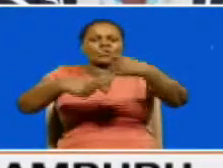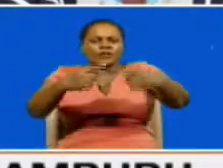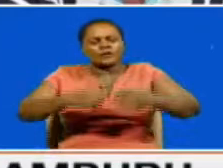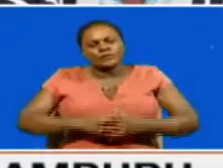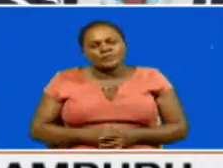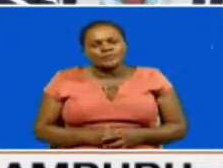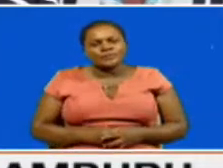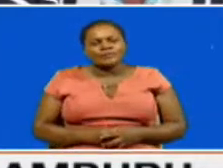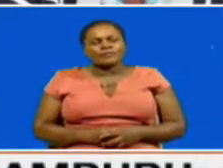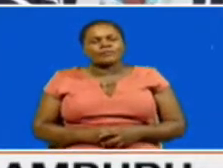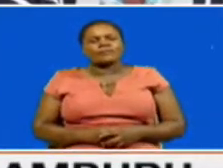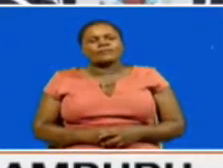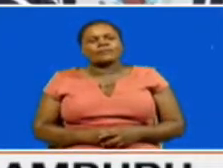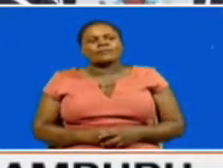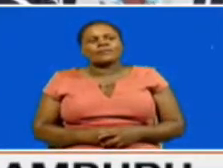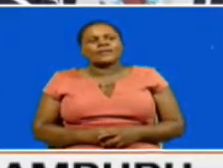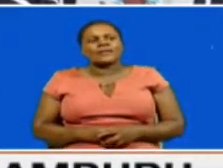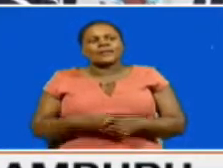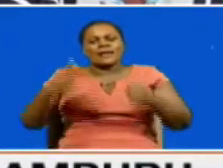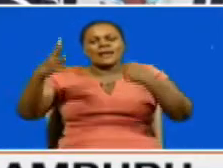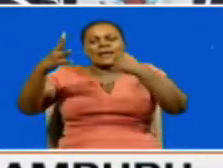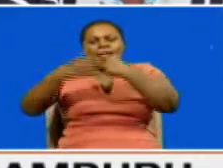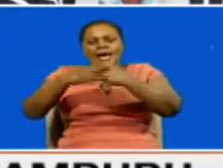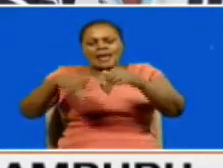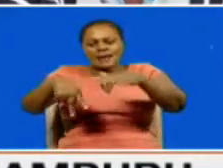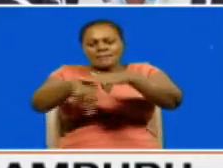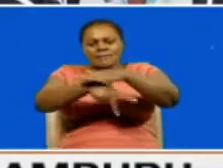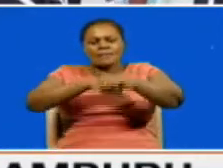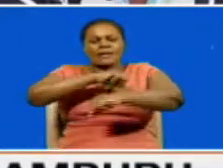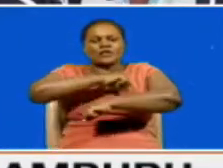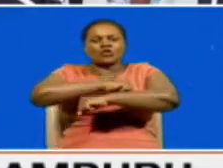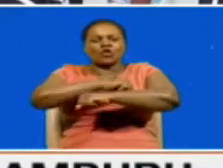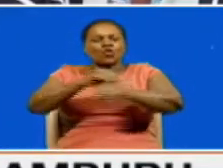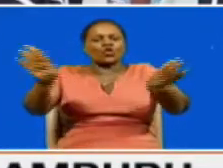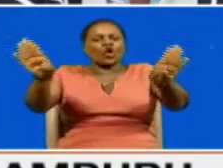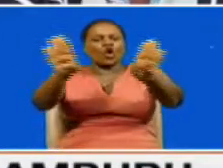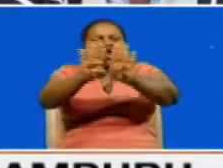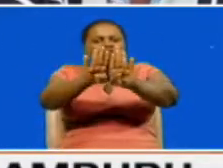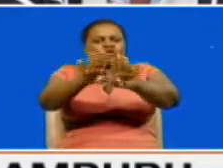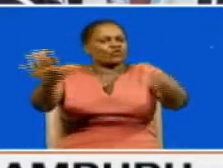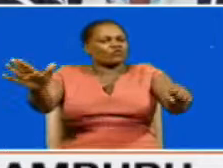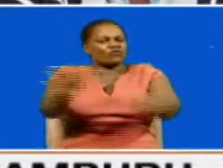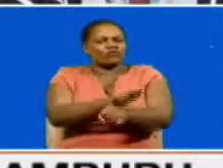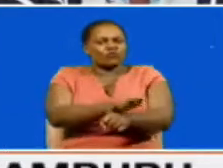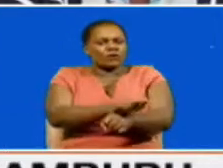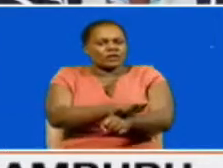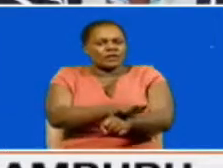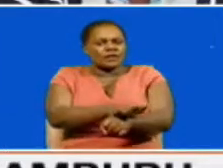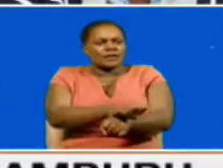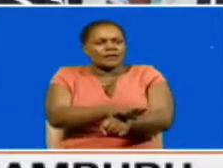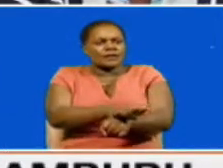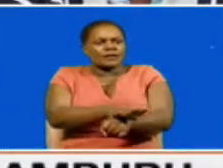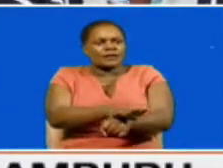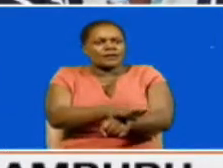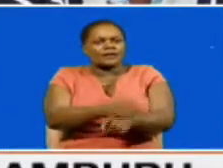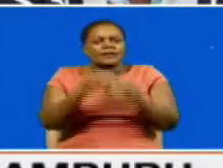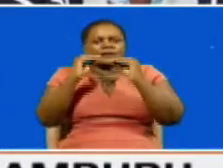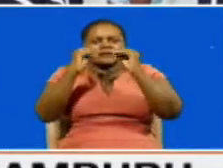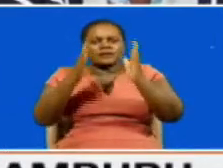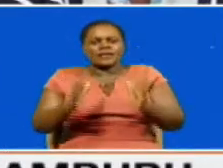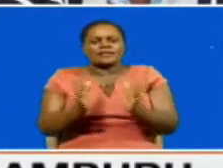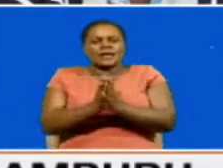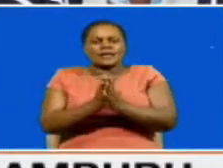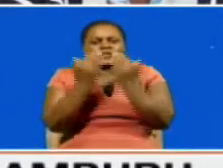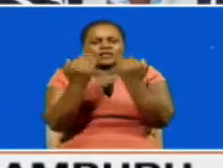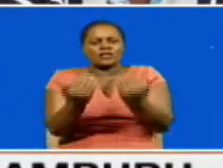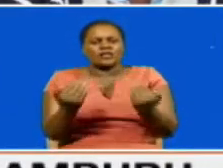continues. 9 primary schools have been shut down completely after teachers and